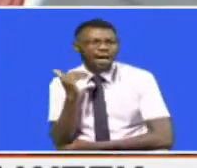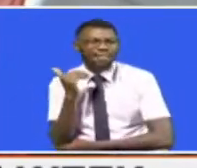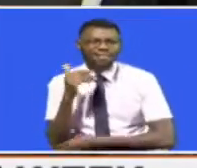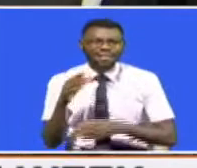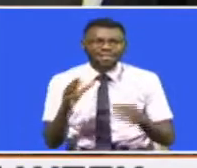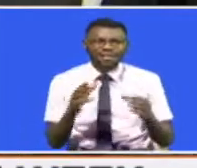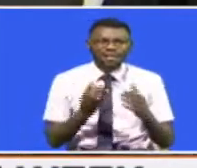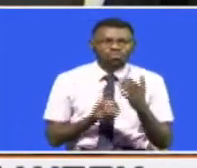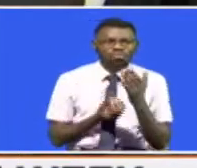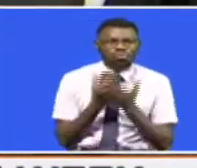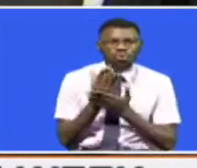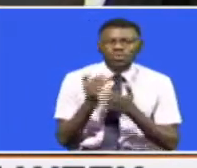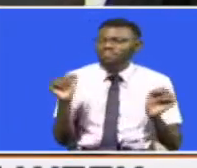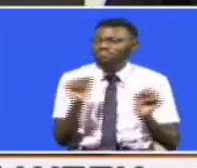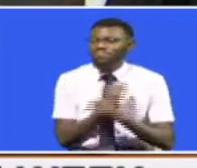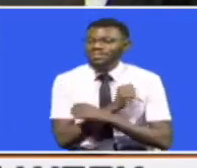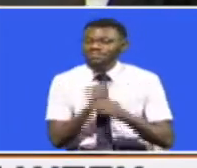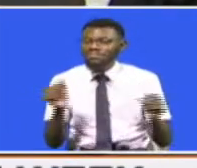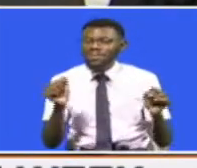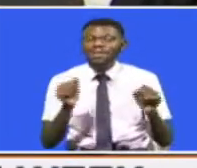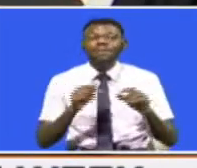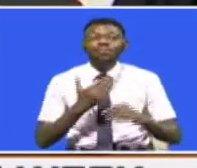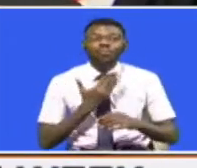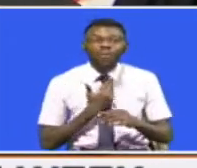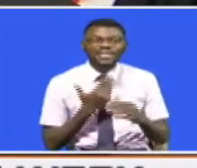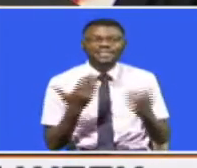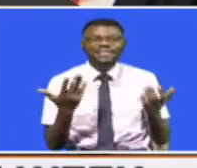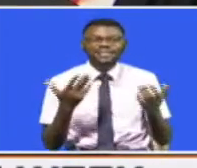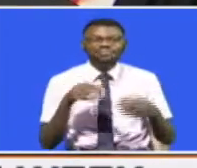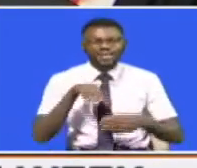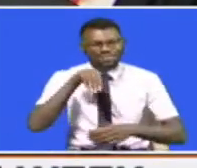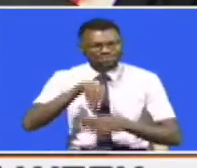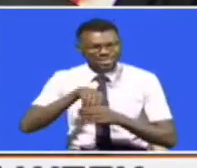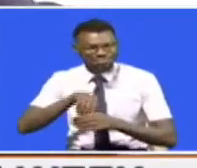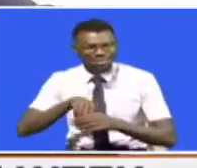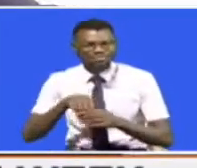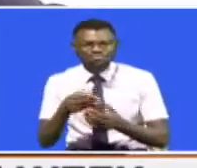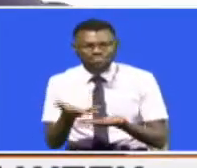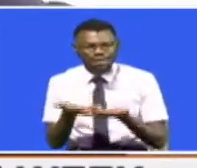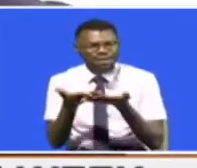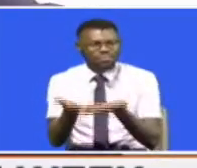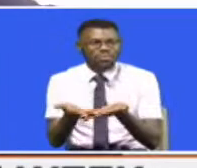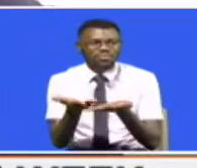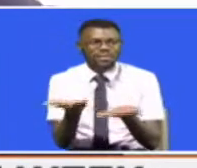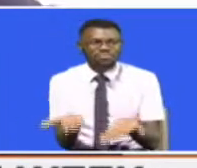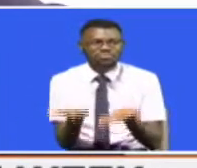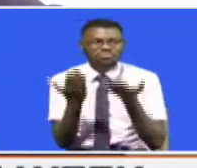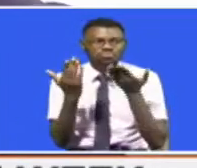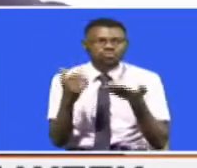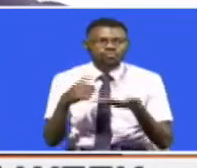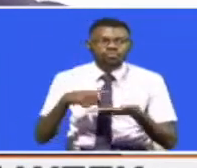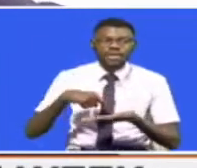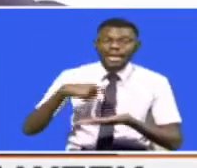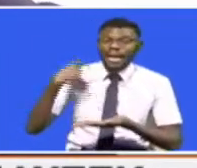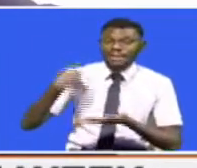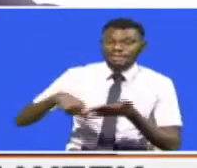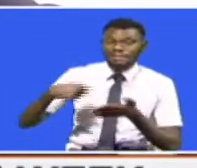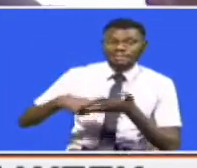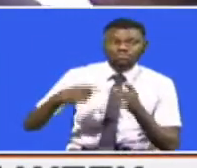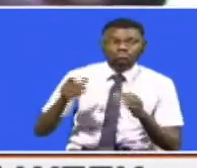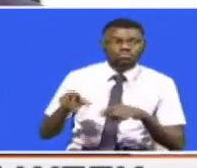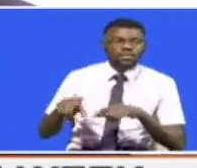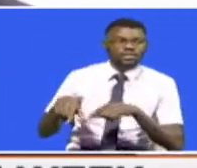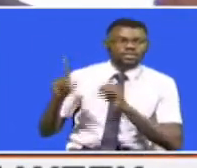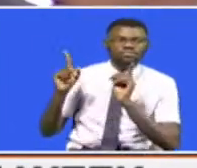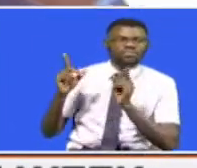sector, saying it will be detrimental to the gains and investments made in the sector. Whatever taxation framework they come with, let them